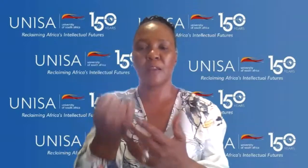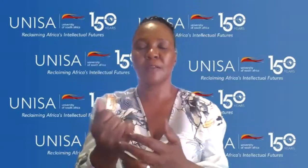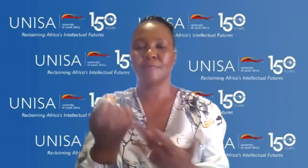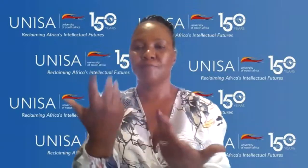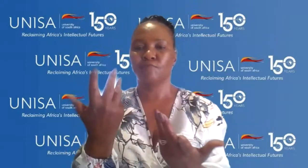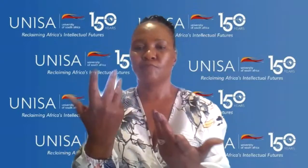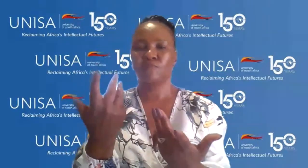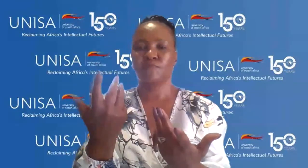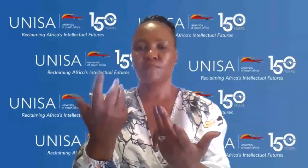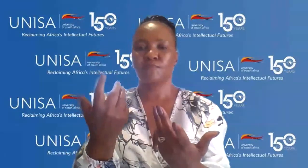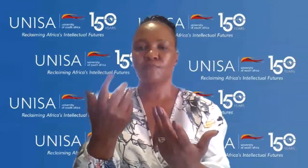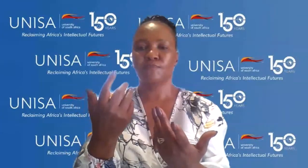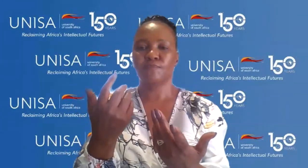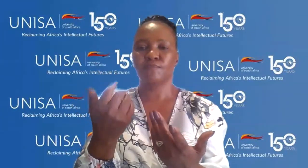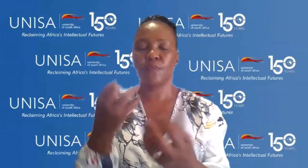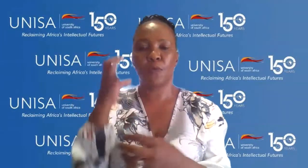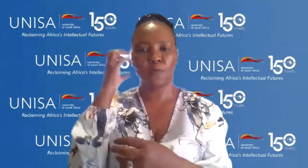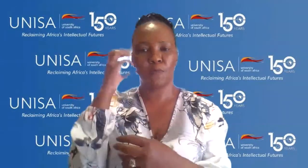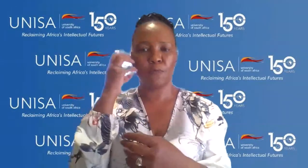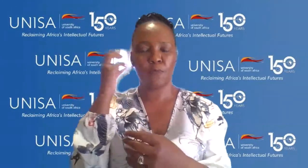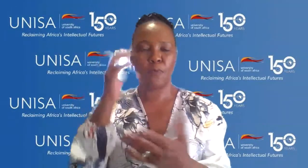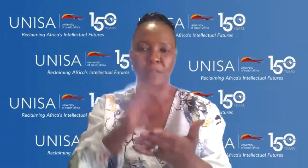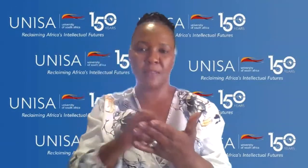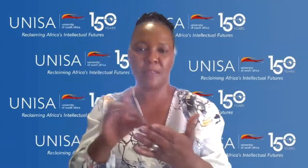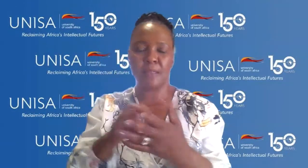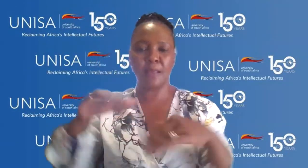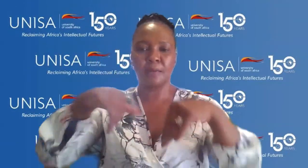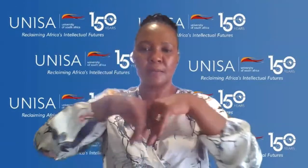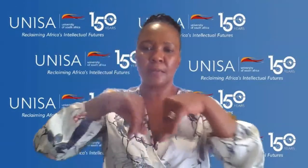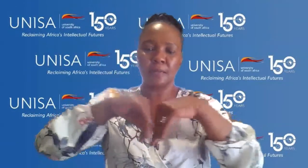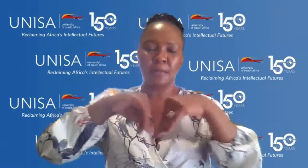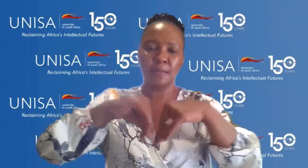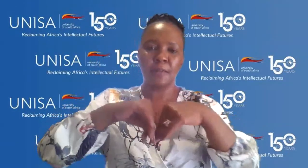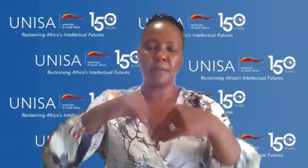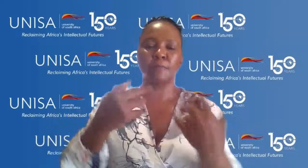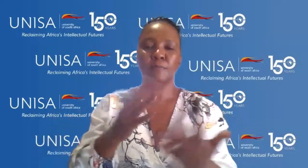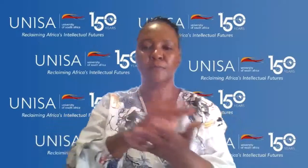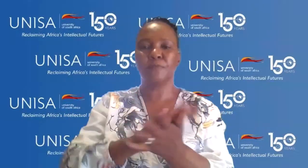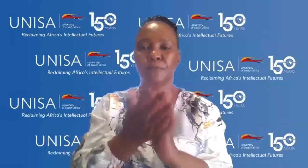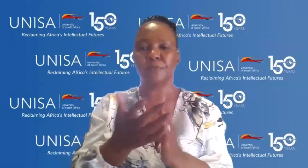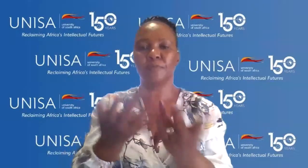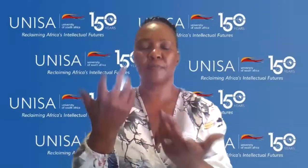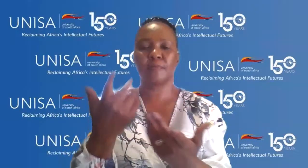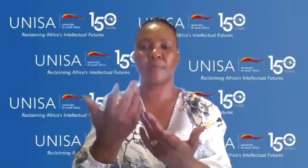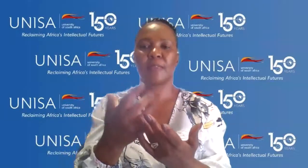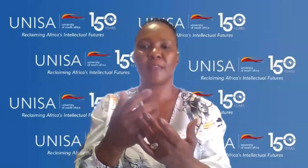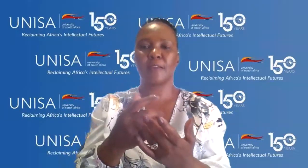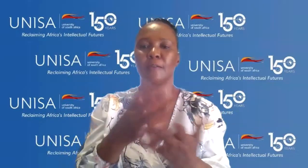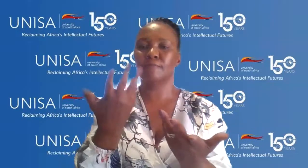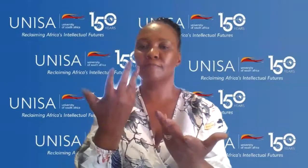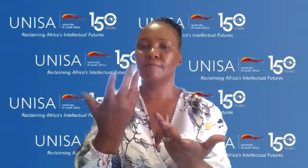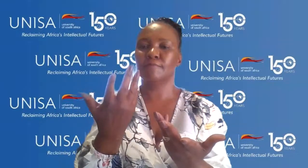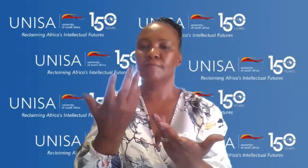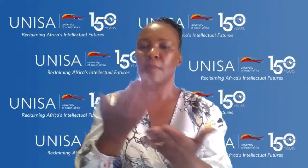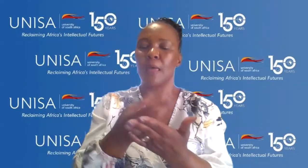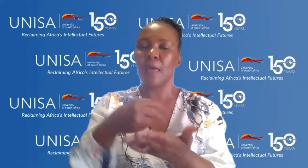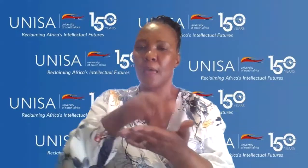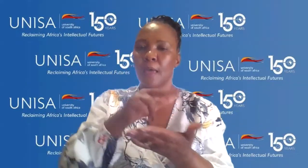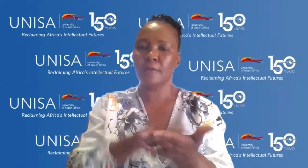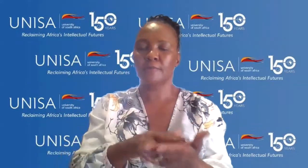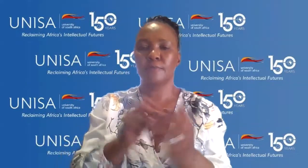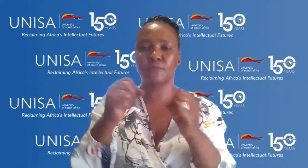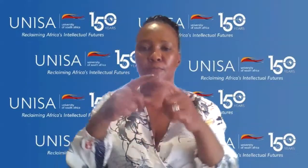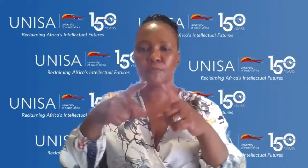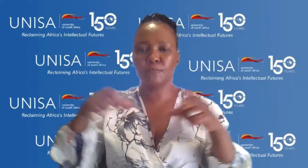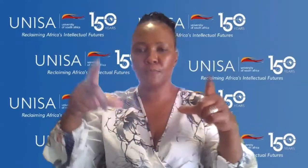to show them the recycling bin. Then we also looked at the browser, the tabs, clearing the cookies, screen grabs, zooming in and out,